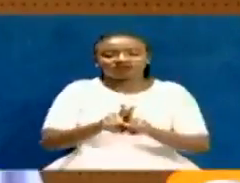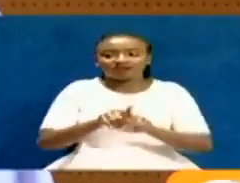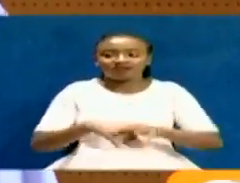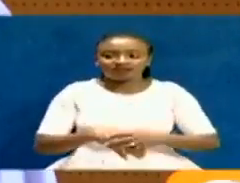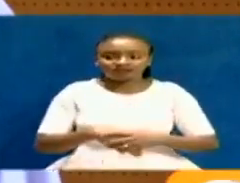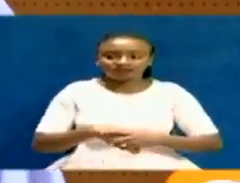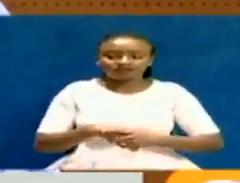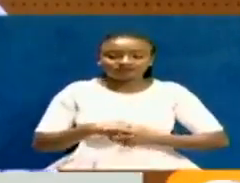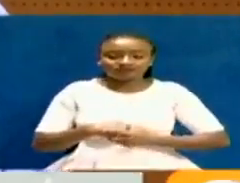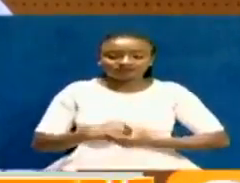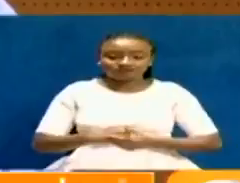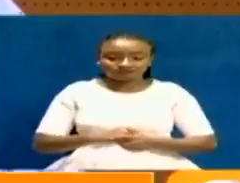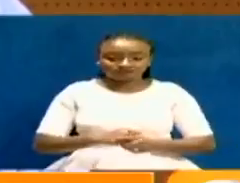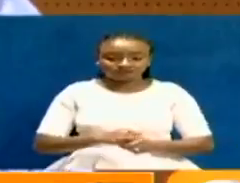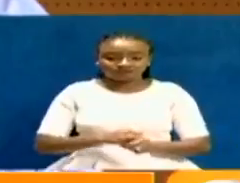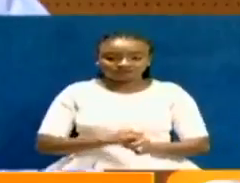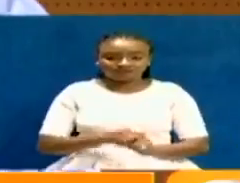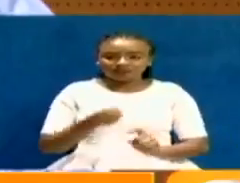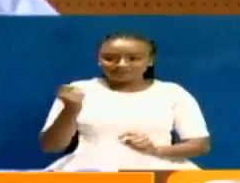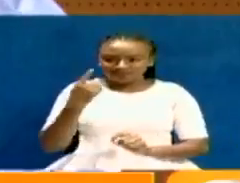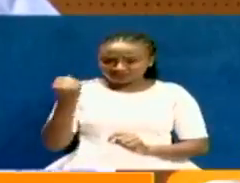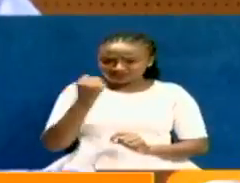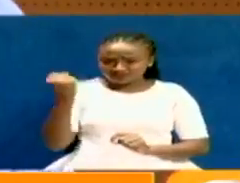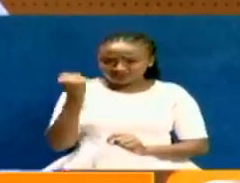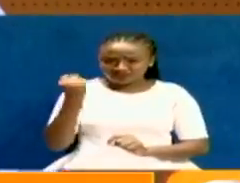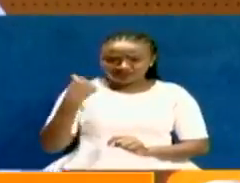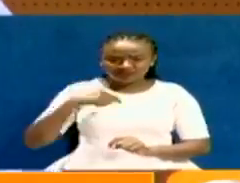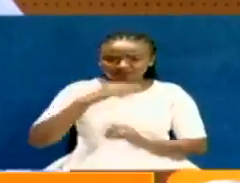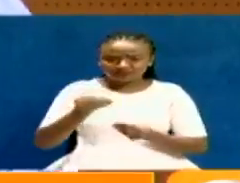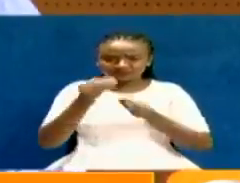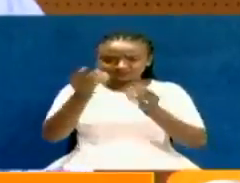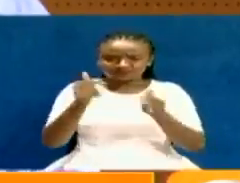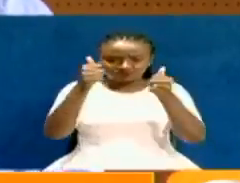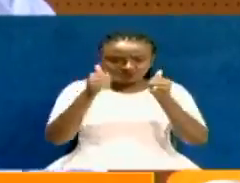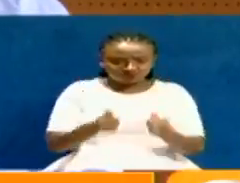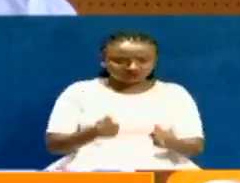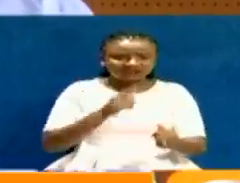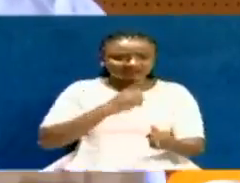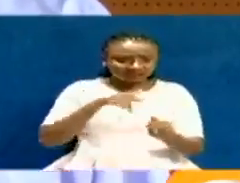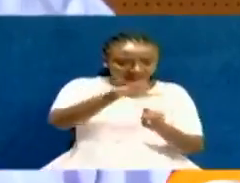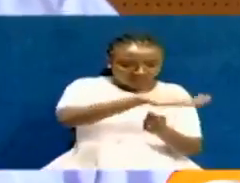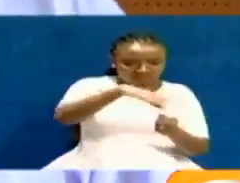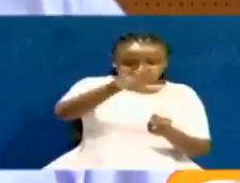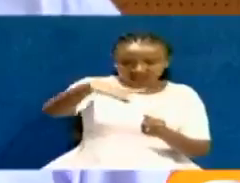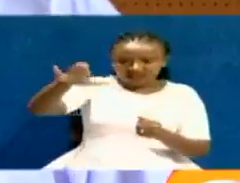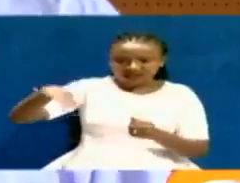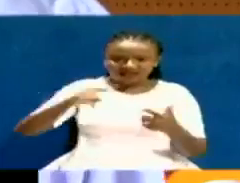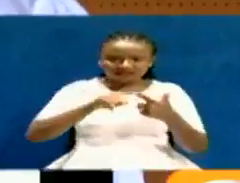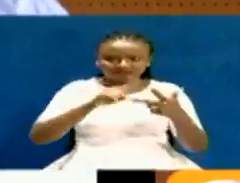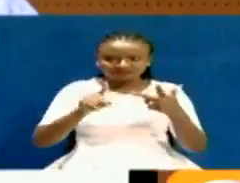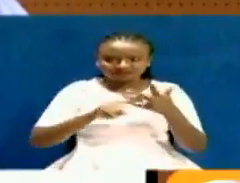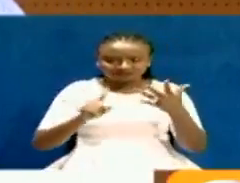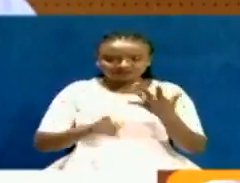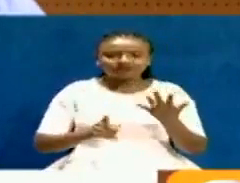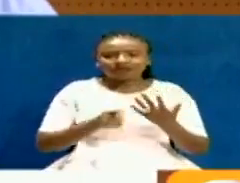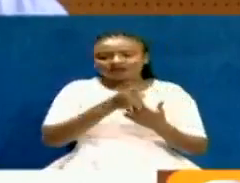monthly forecast, the one that we issued for May, whereby we said these areas are likely to experience between normal to above normal, more